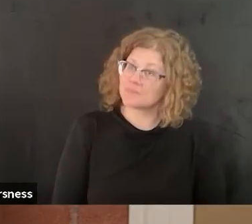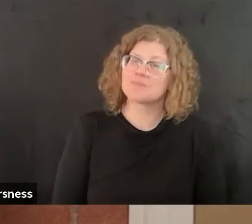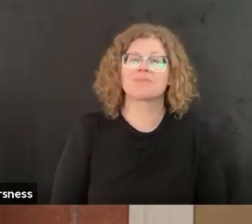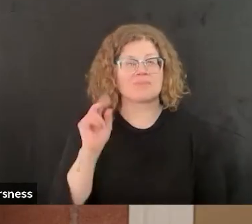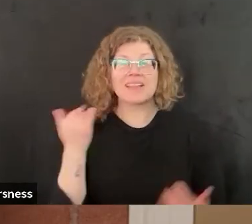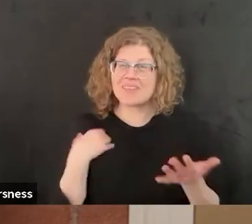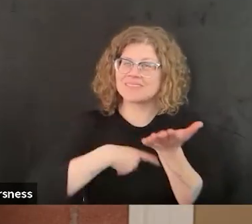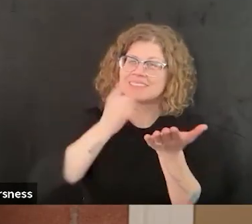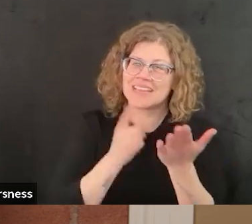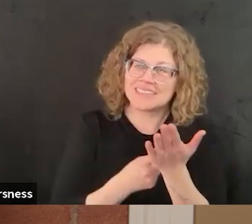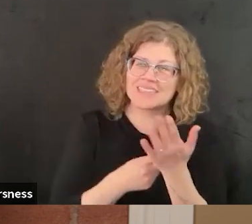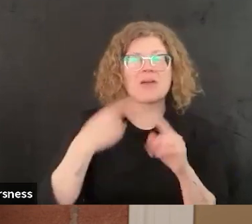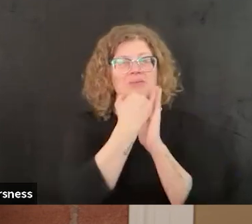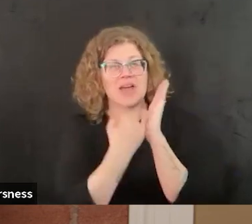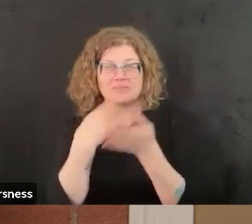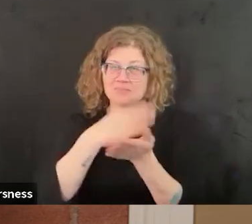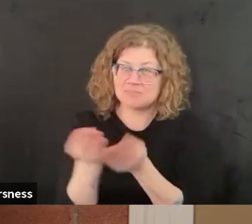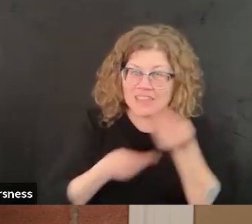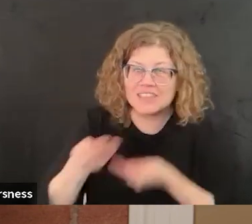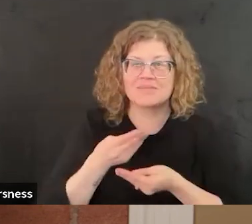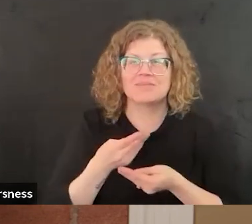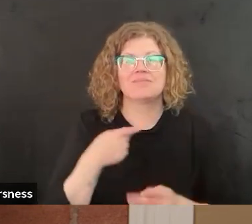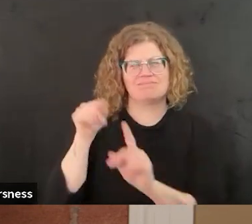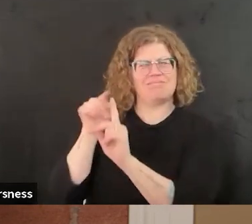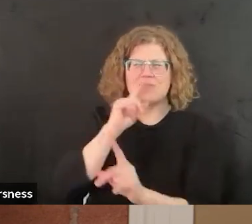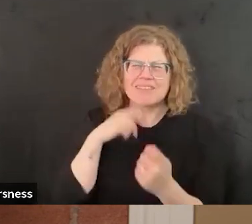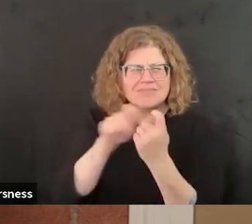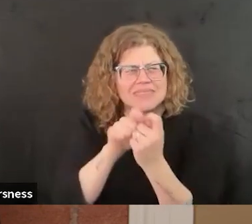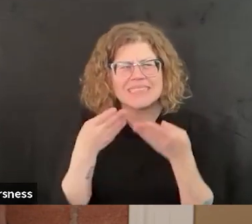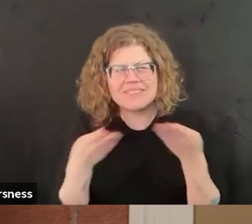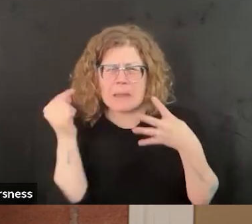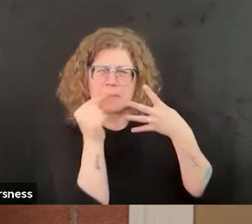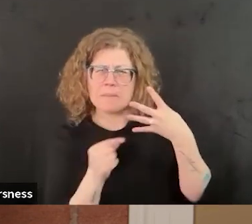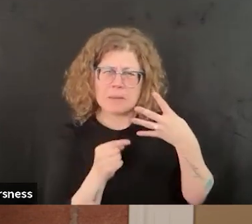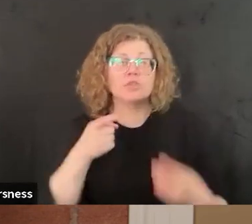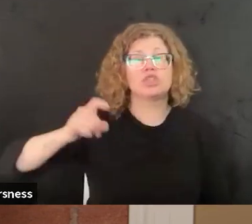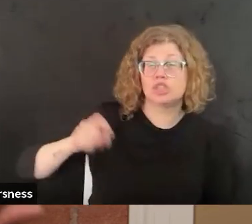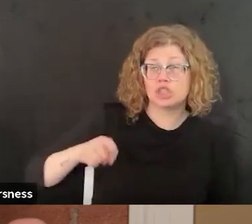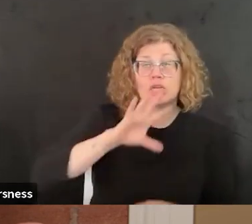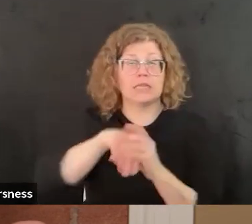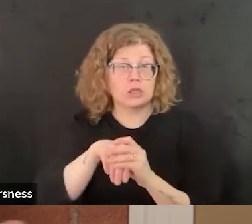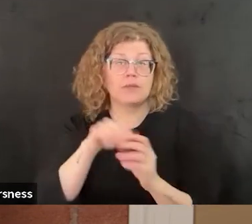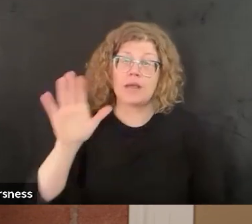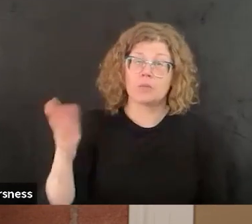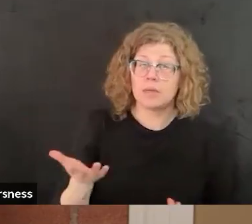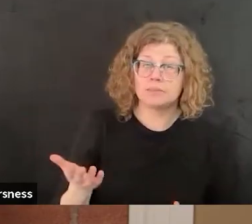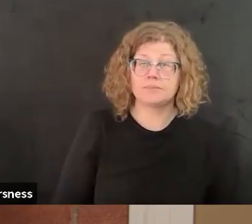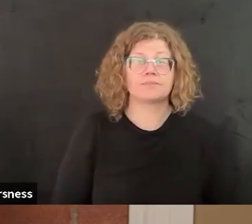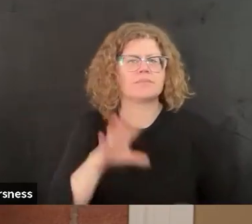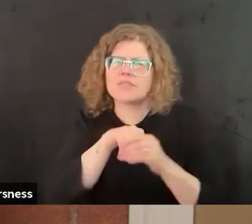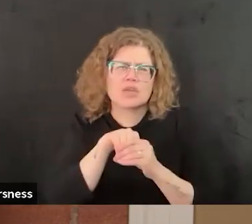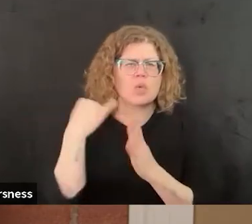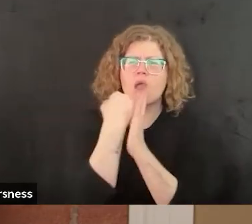Okay, so let's dive into the artist budget. So there are some very specific items that should always be in your artist budget.